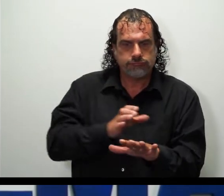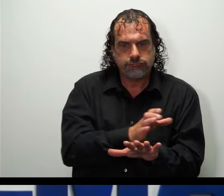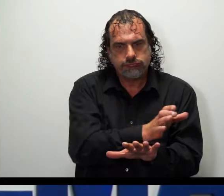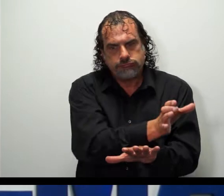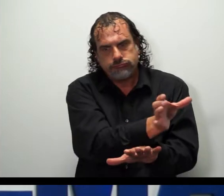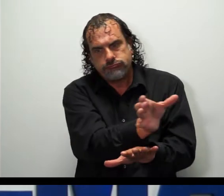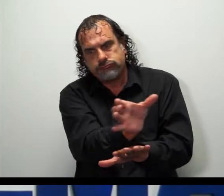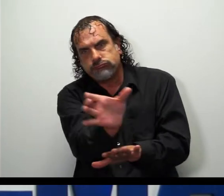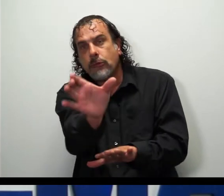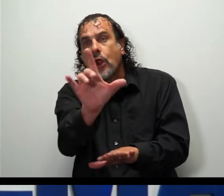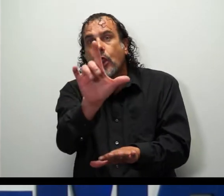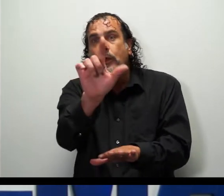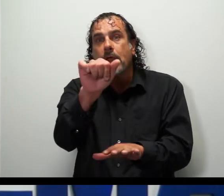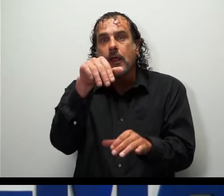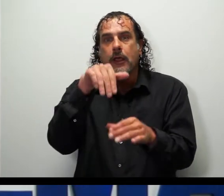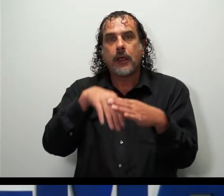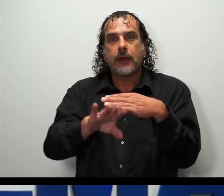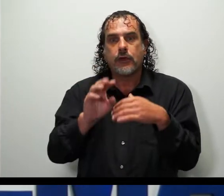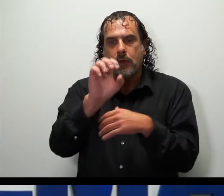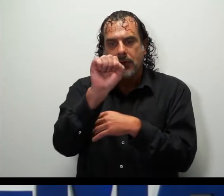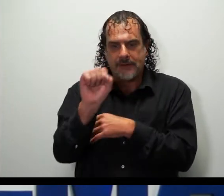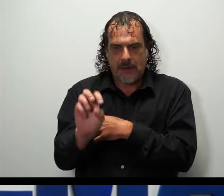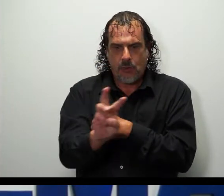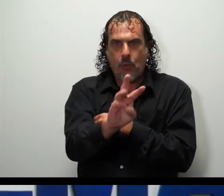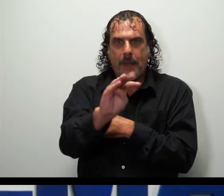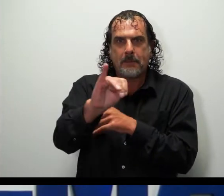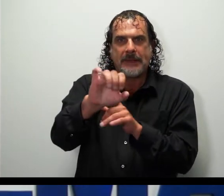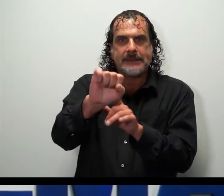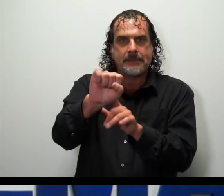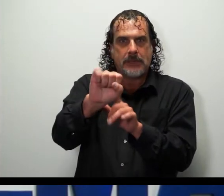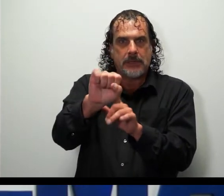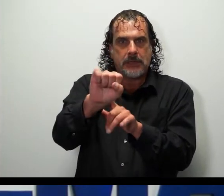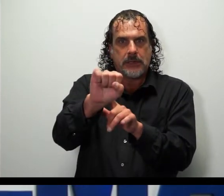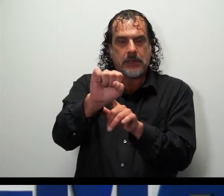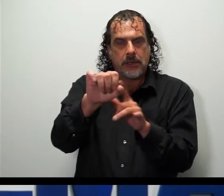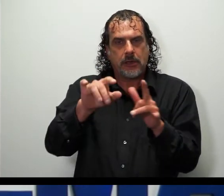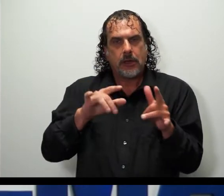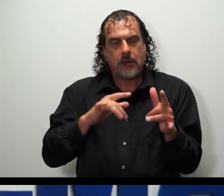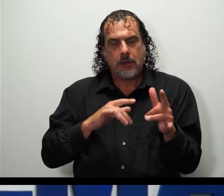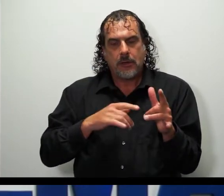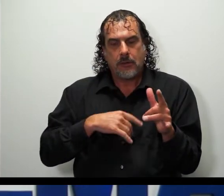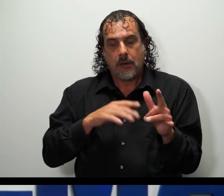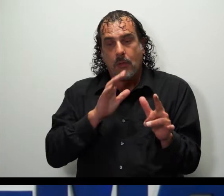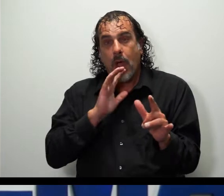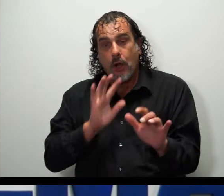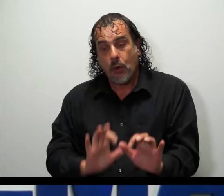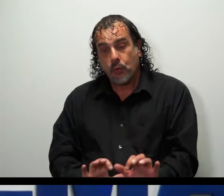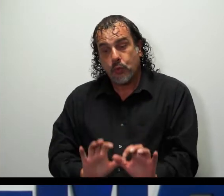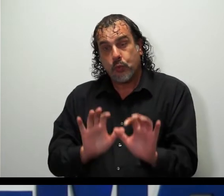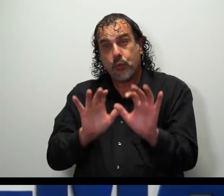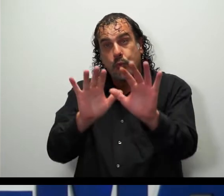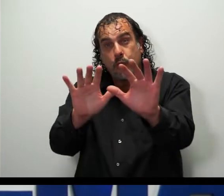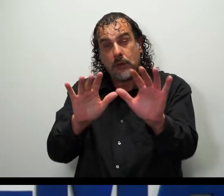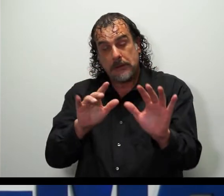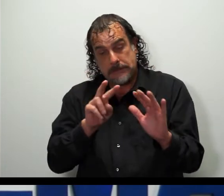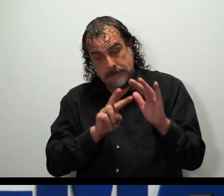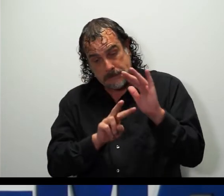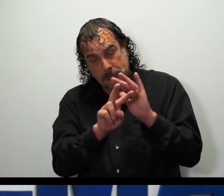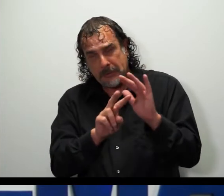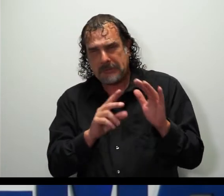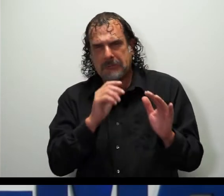across Louisiana and into the southwestern portions of Mississippi. So storm surge projections right now are